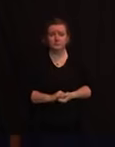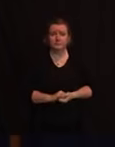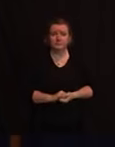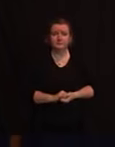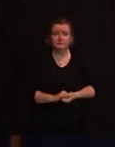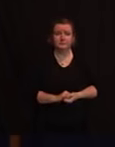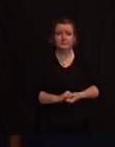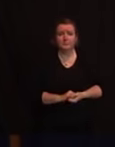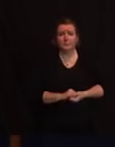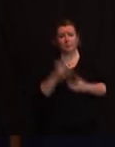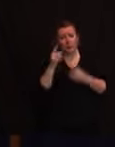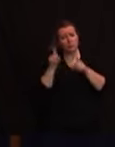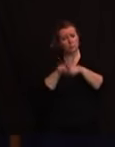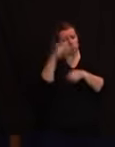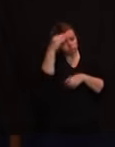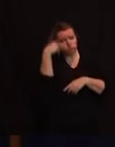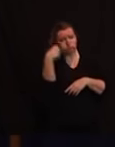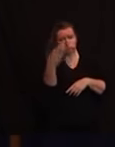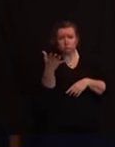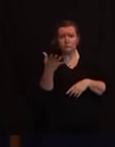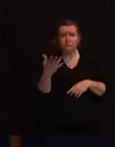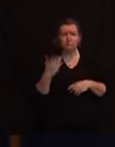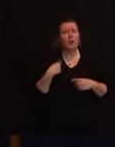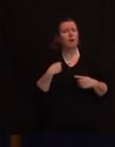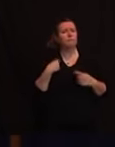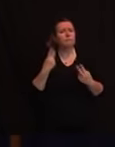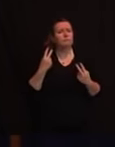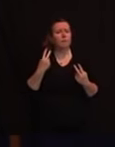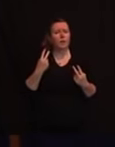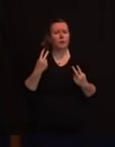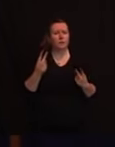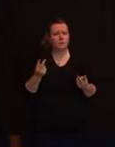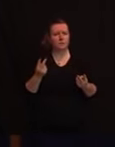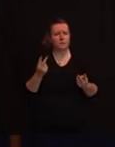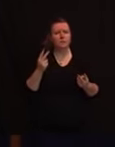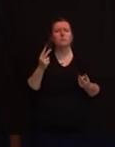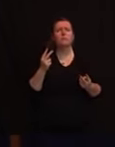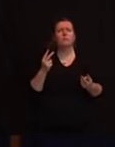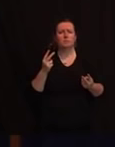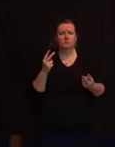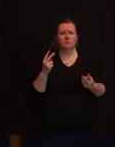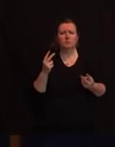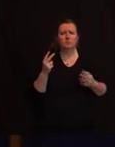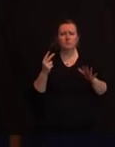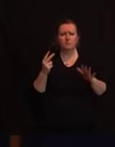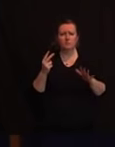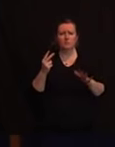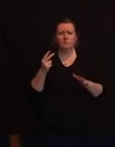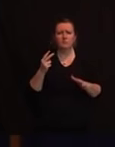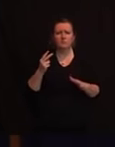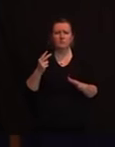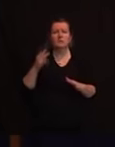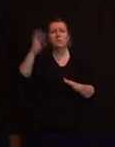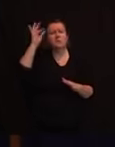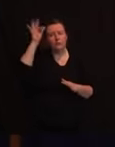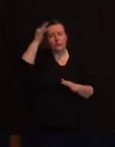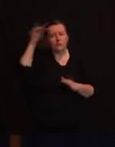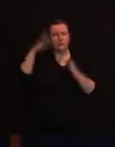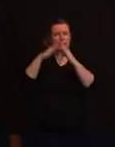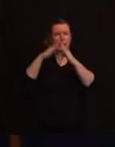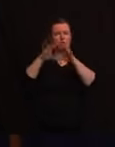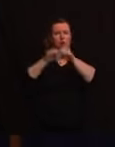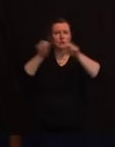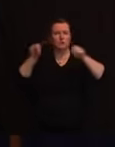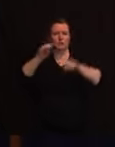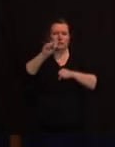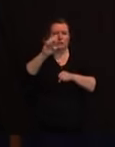report that I visited our federal medical station at Secaucus this morning. I had the privilege to